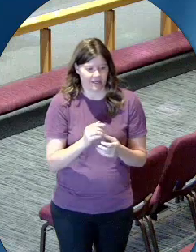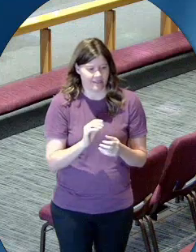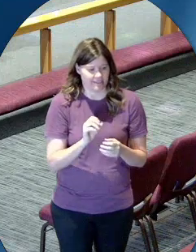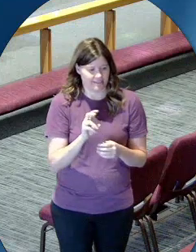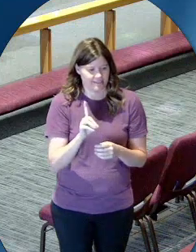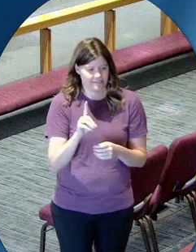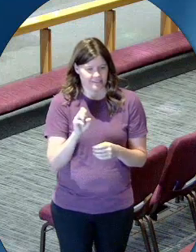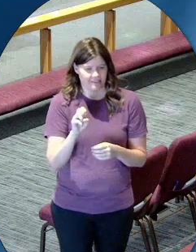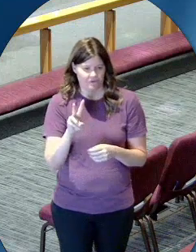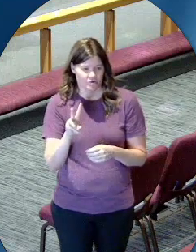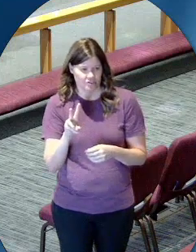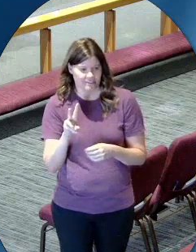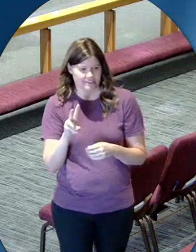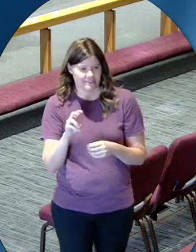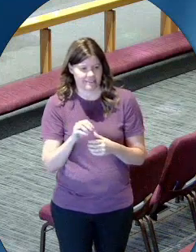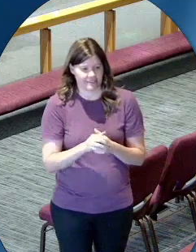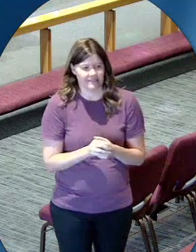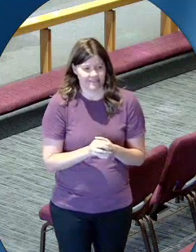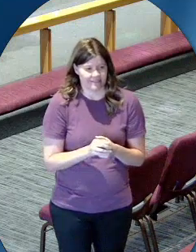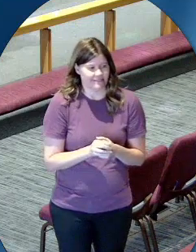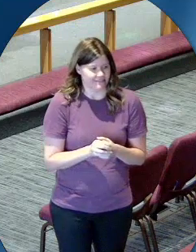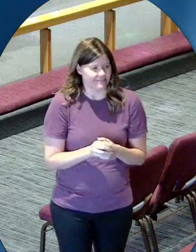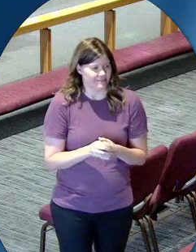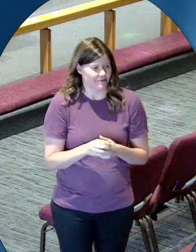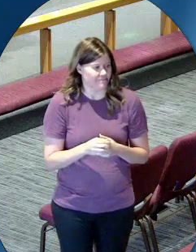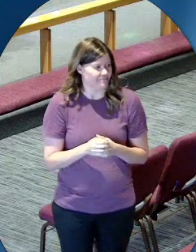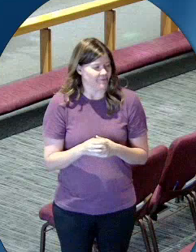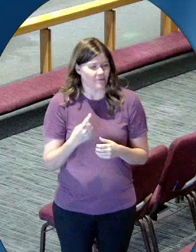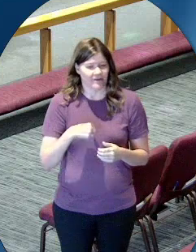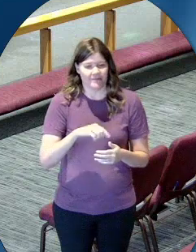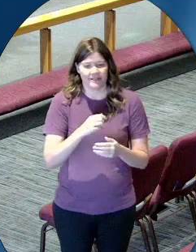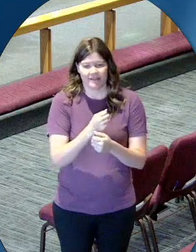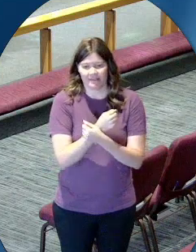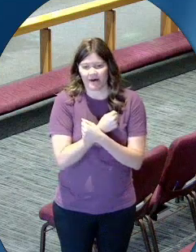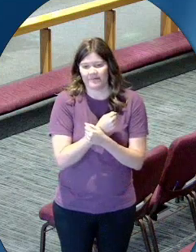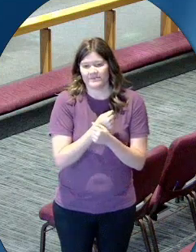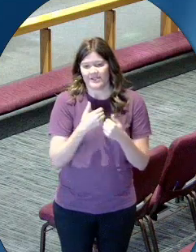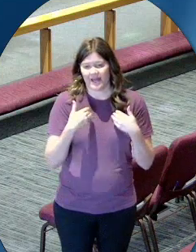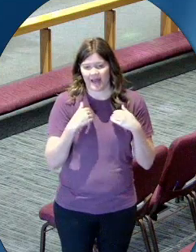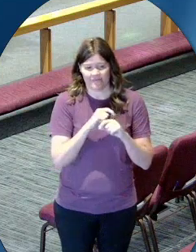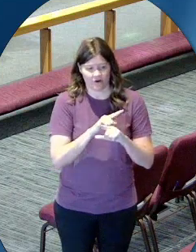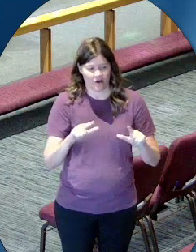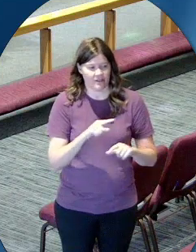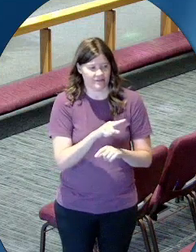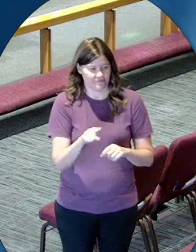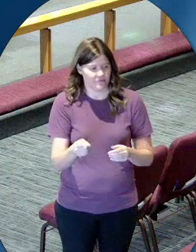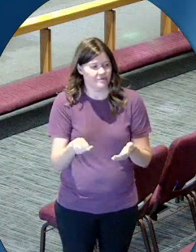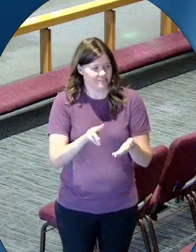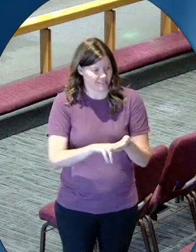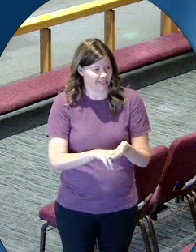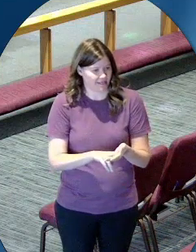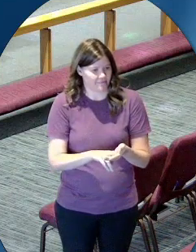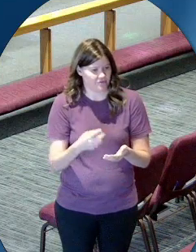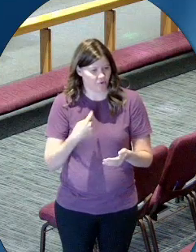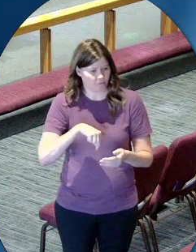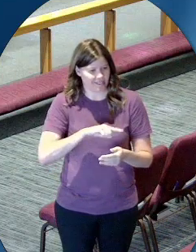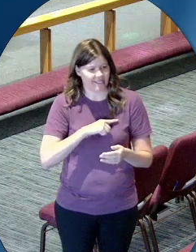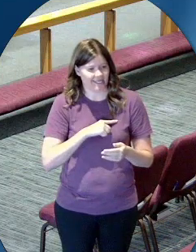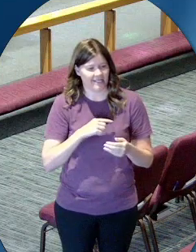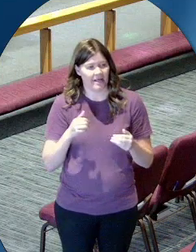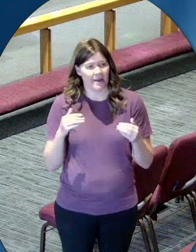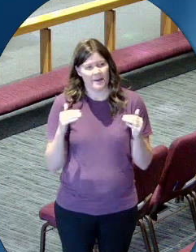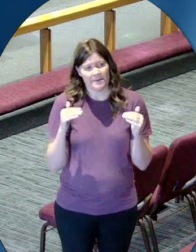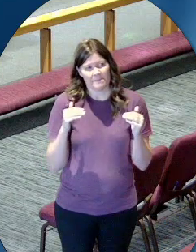new members to the devotions every day, and we'd love to have every one of you sign up so we can meet this